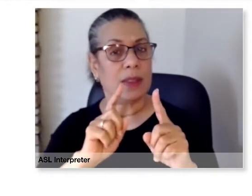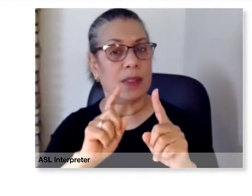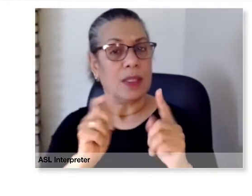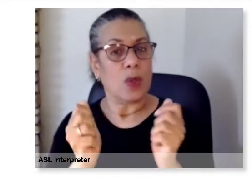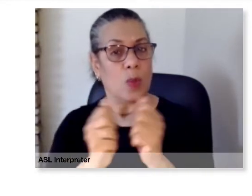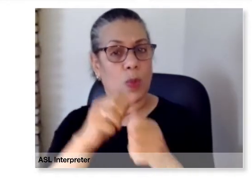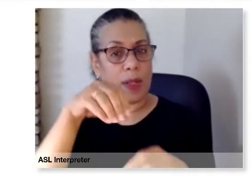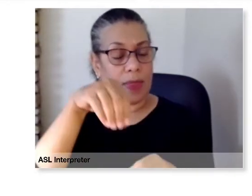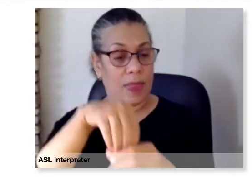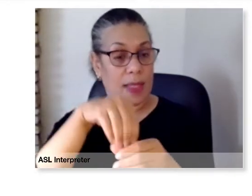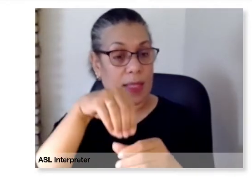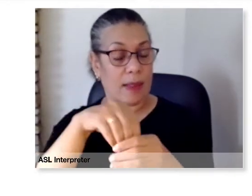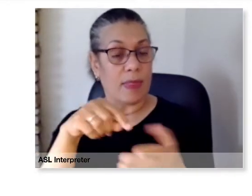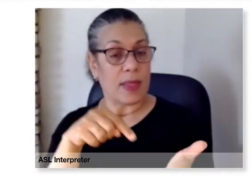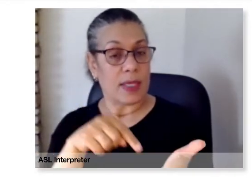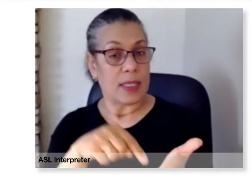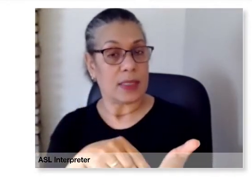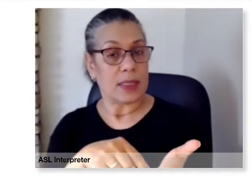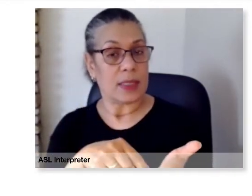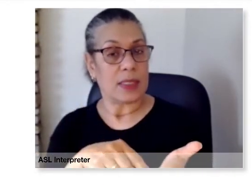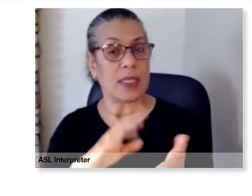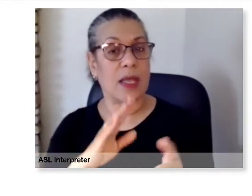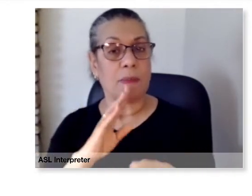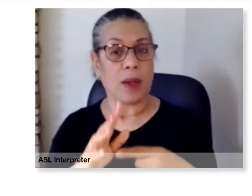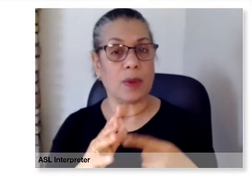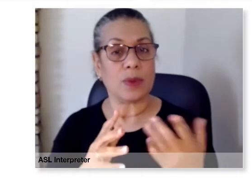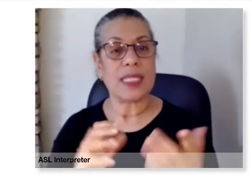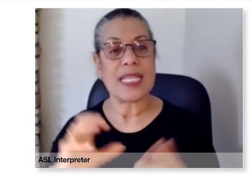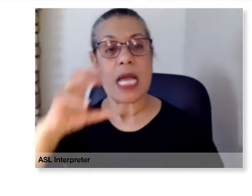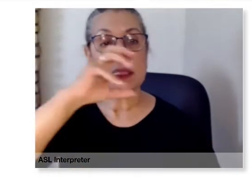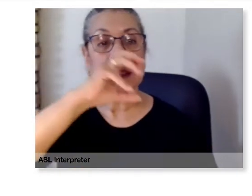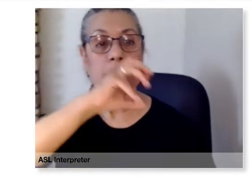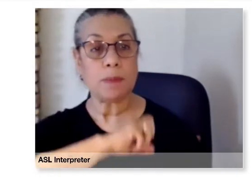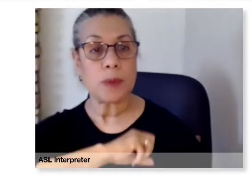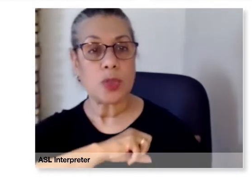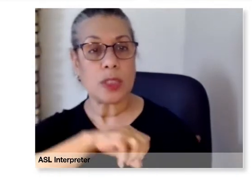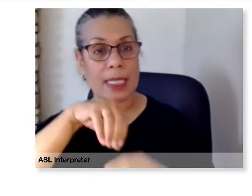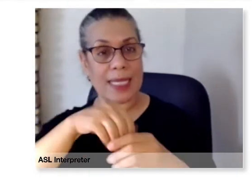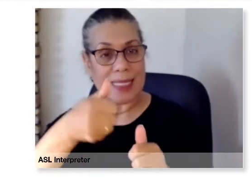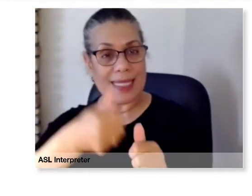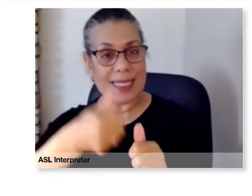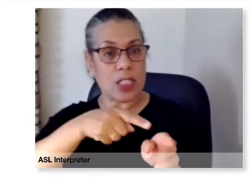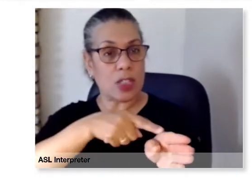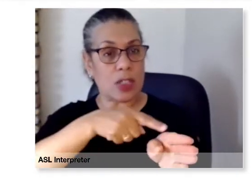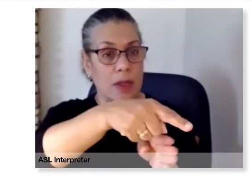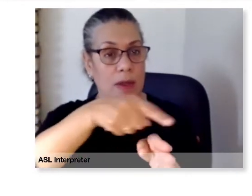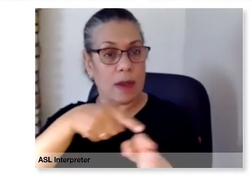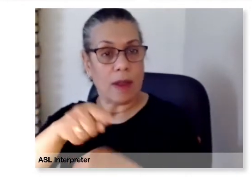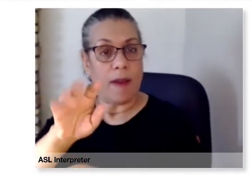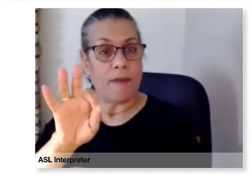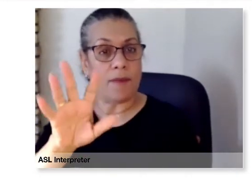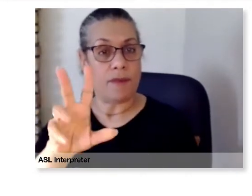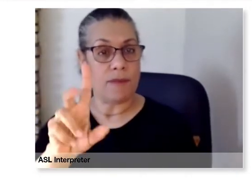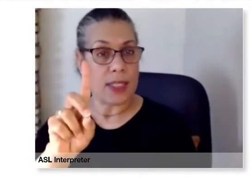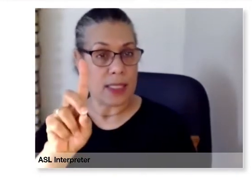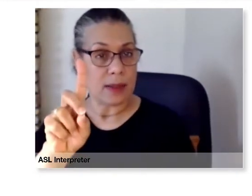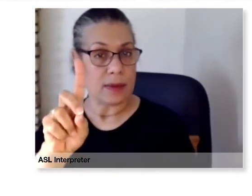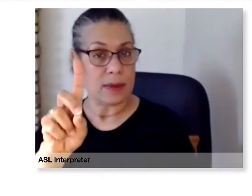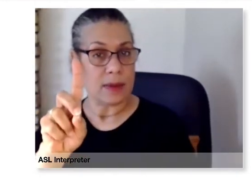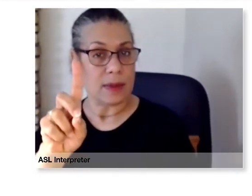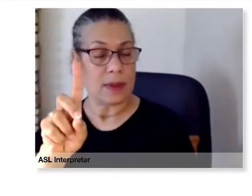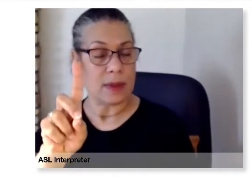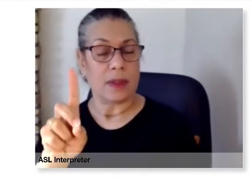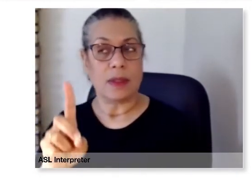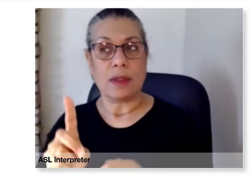panel is about the essential assumptions within each field. And sometimes there is a sense, so I'm coming